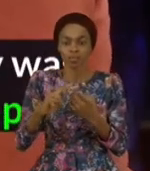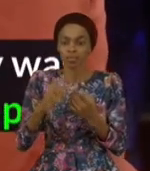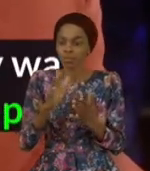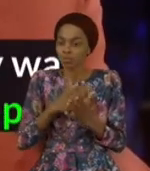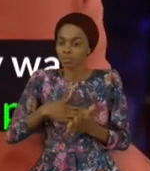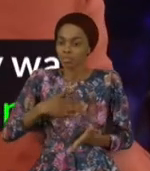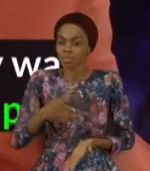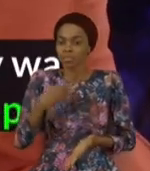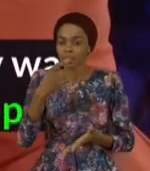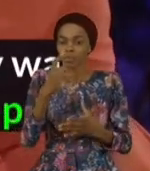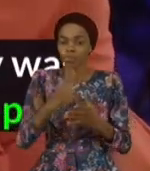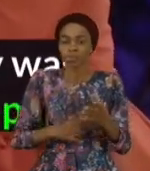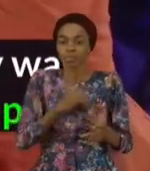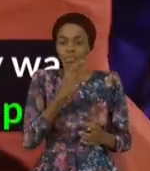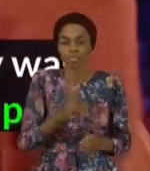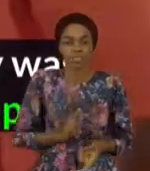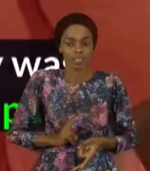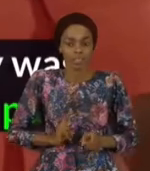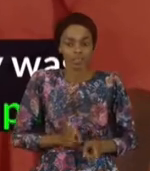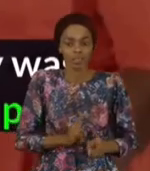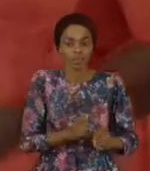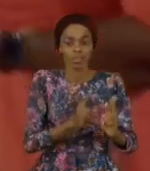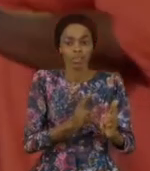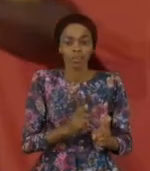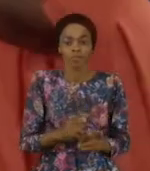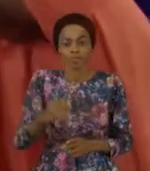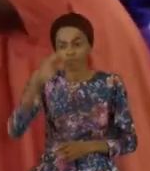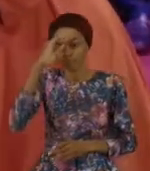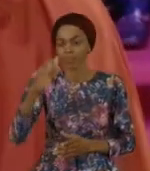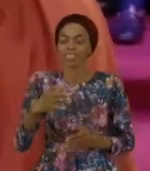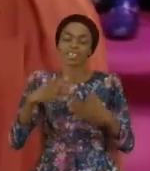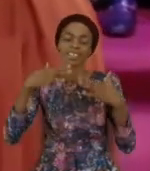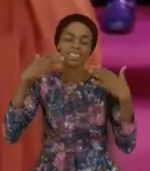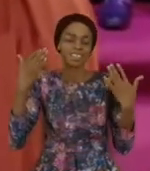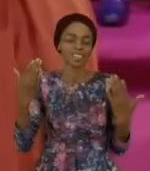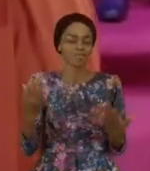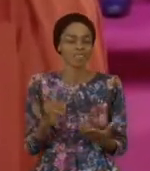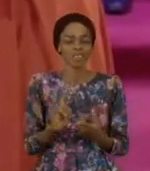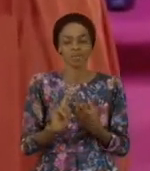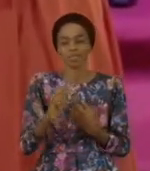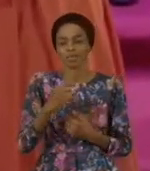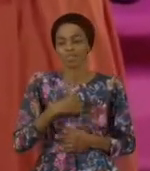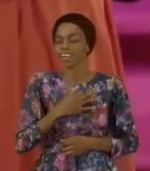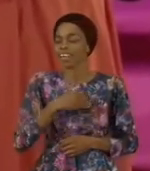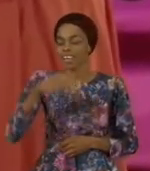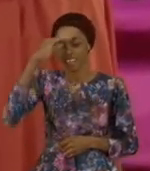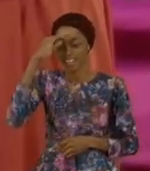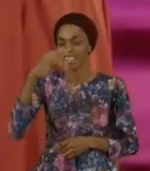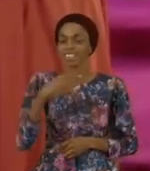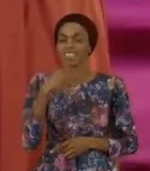me what was the hurry. He smiled up at me and he